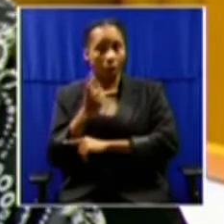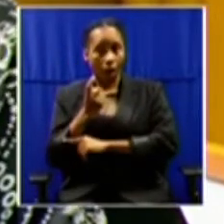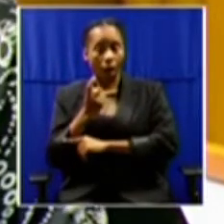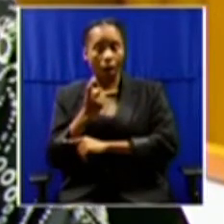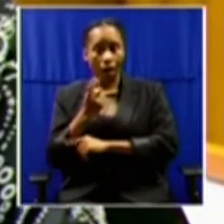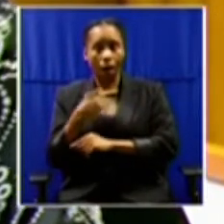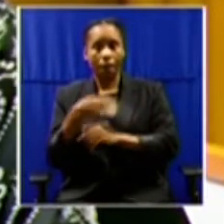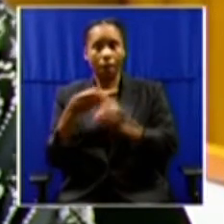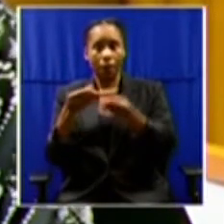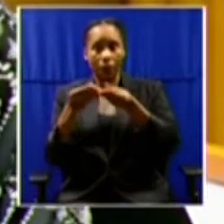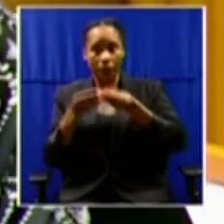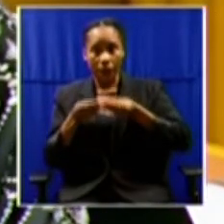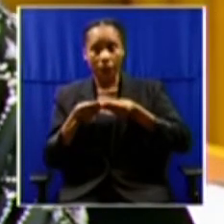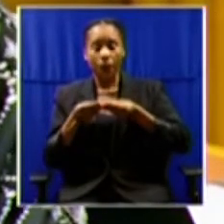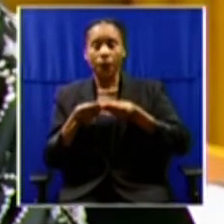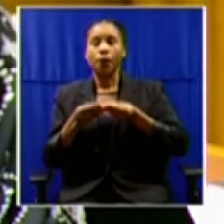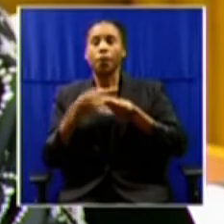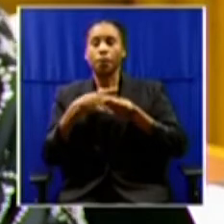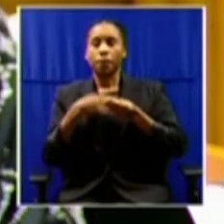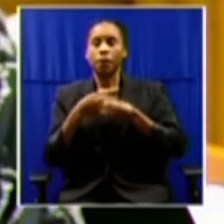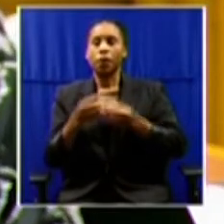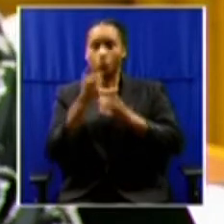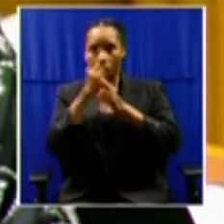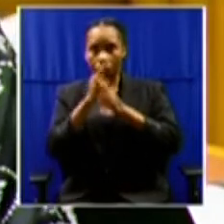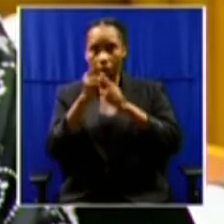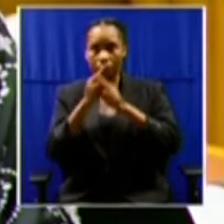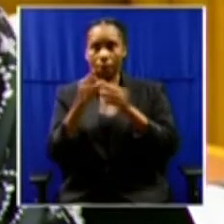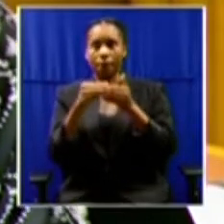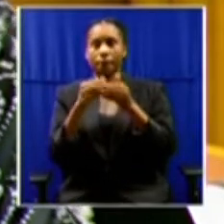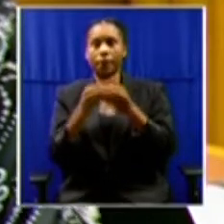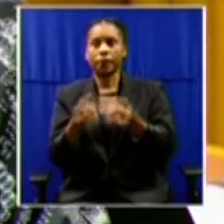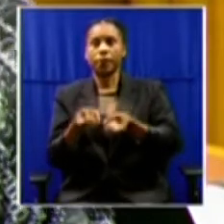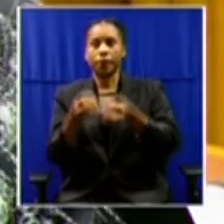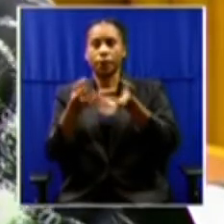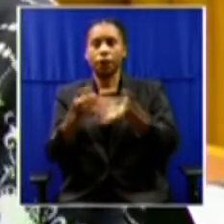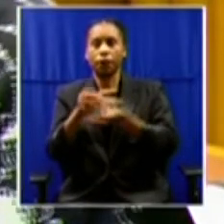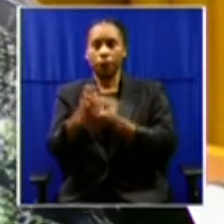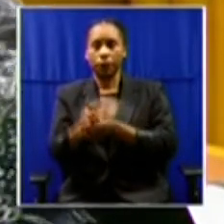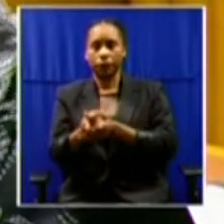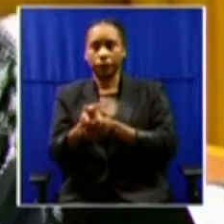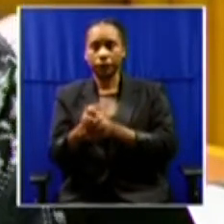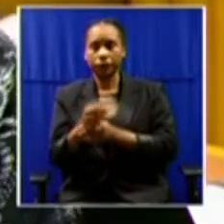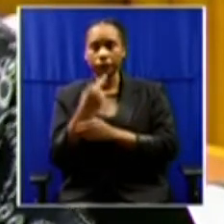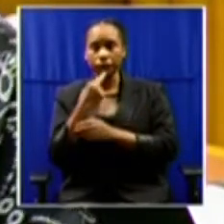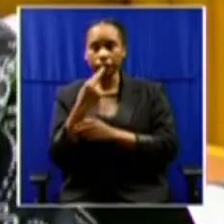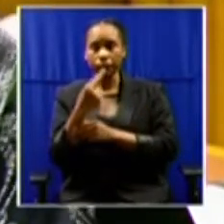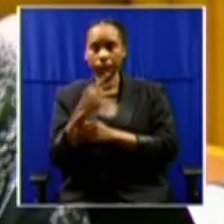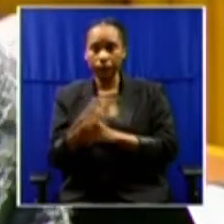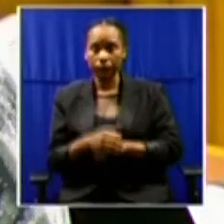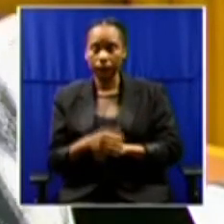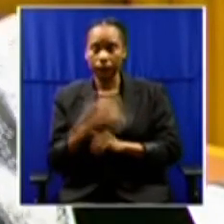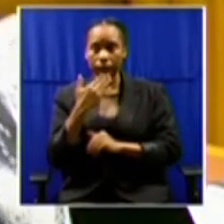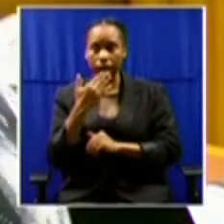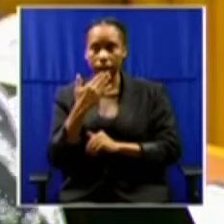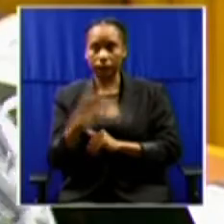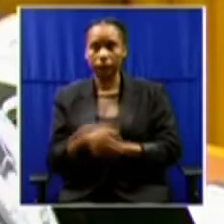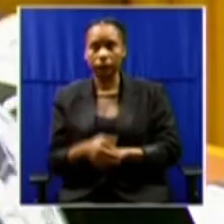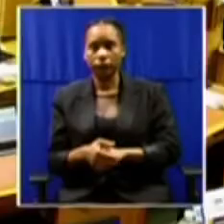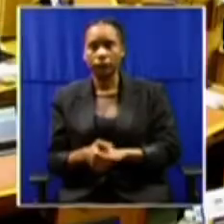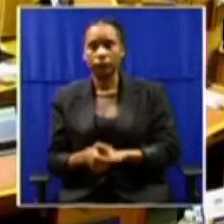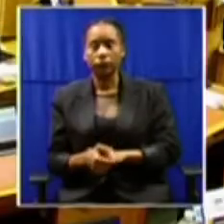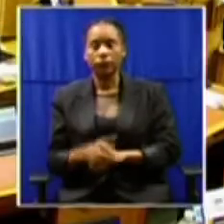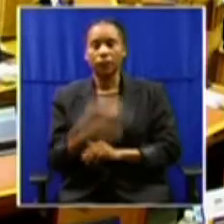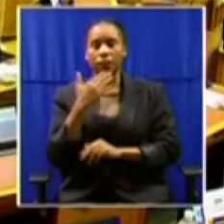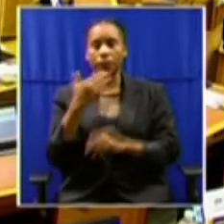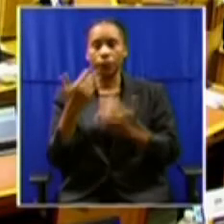be able to provide honorable members with the response. Thank you. Thank you